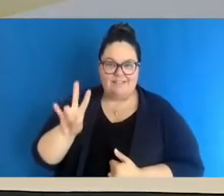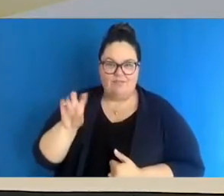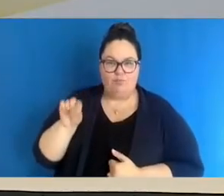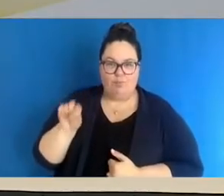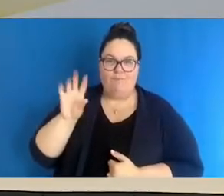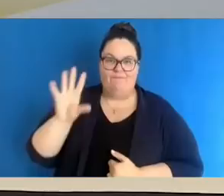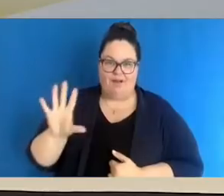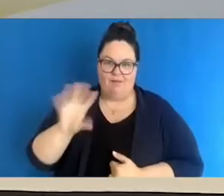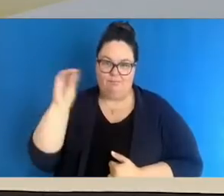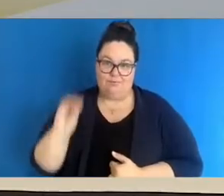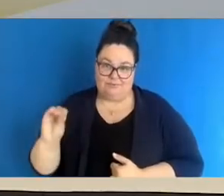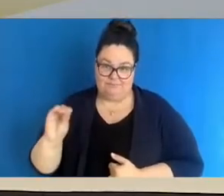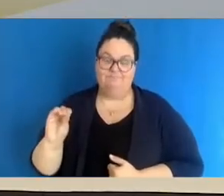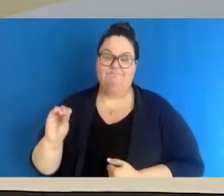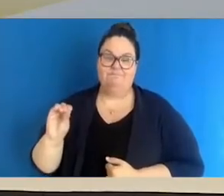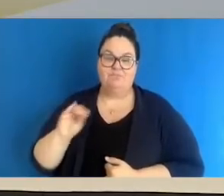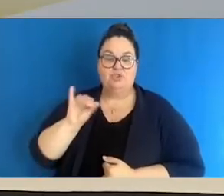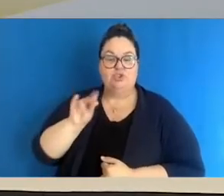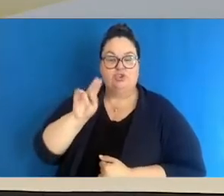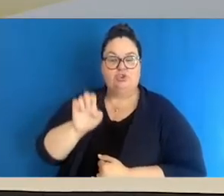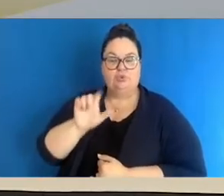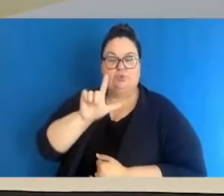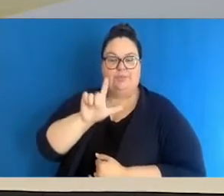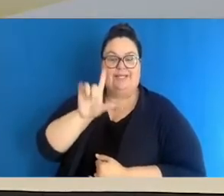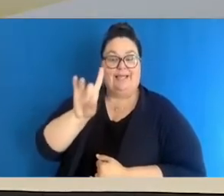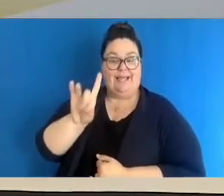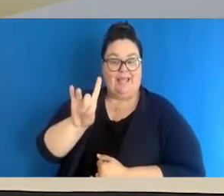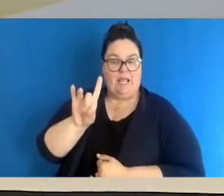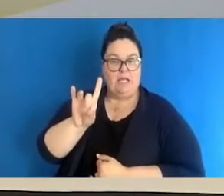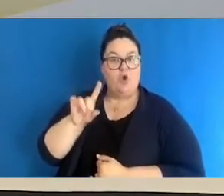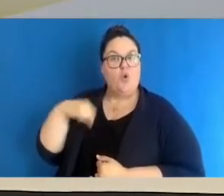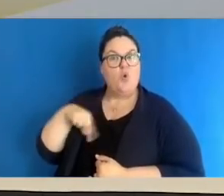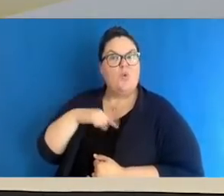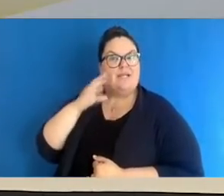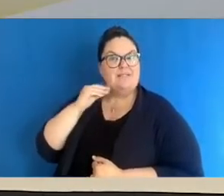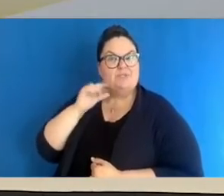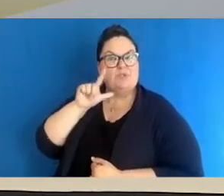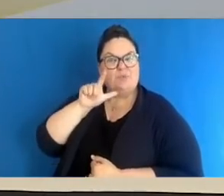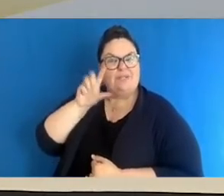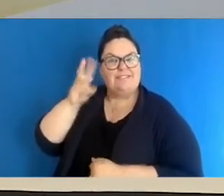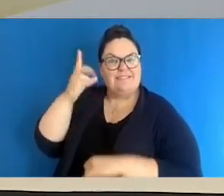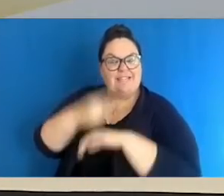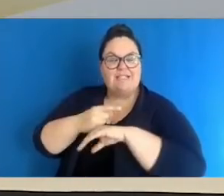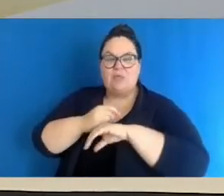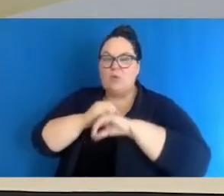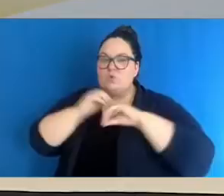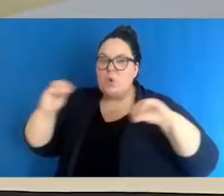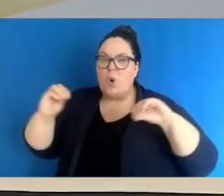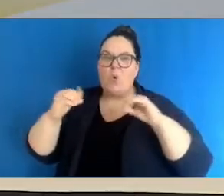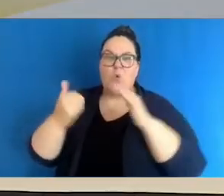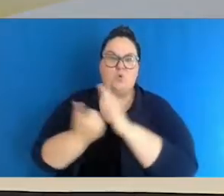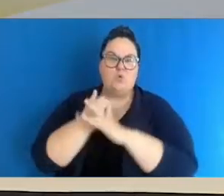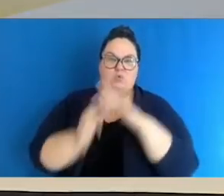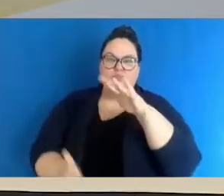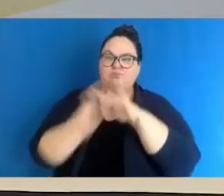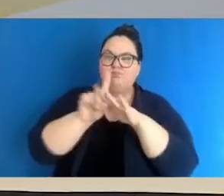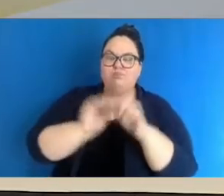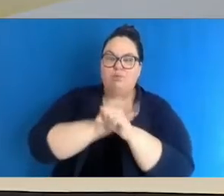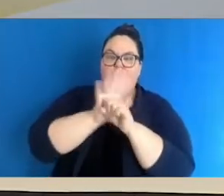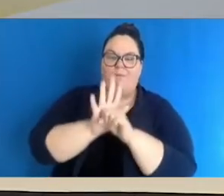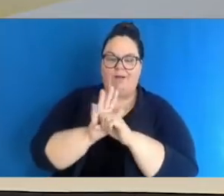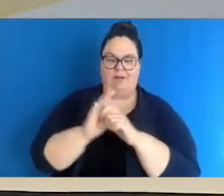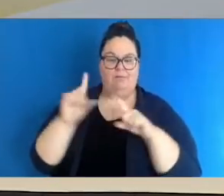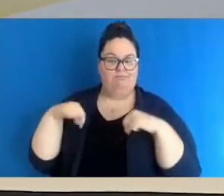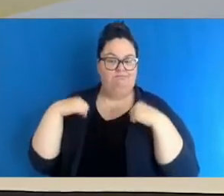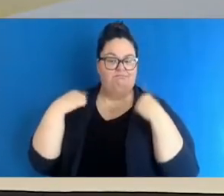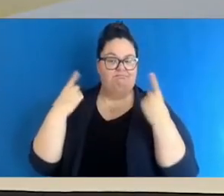77.5%. On June 28th, PEI had gone 26 days without a case of COVID. We have had 17 cases